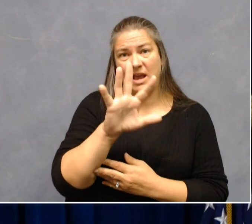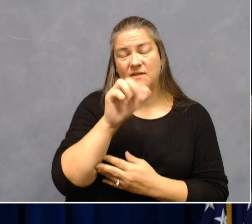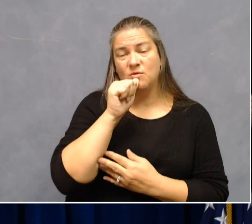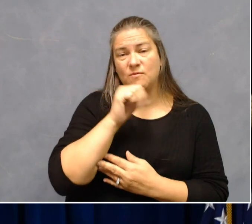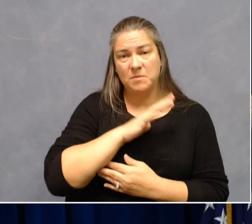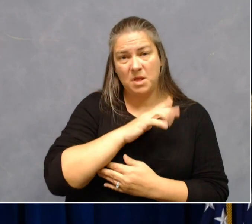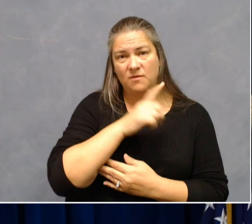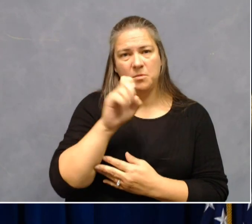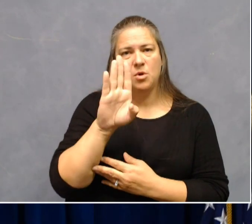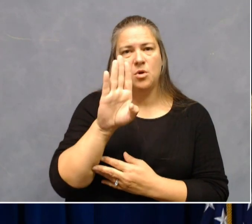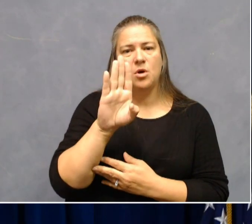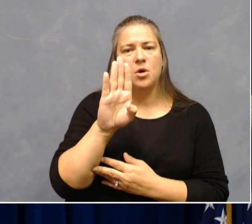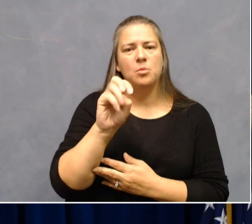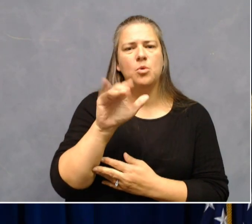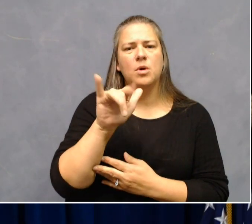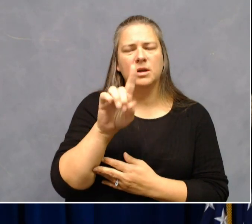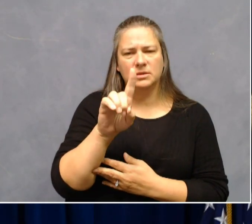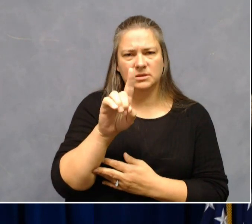Boyd, an